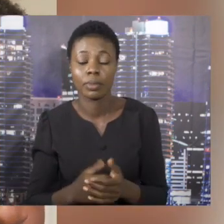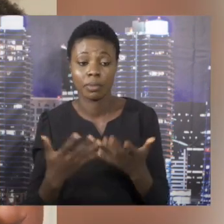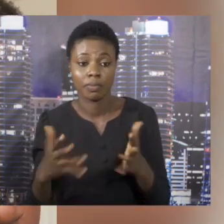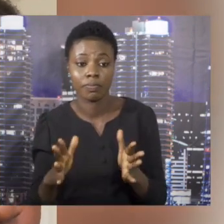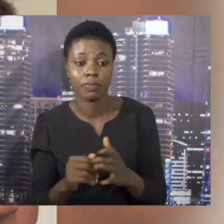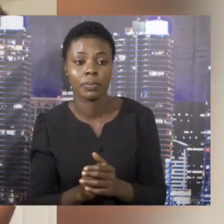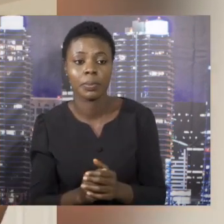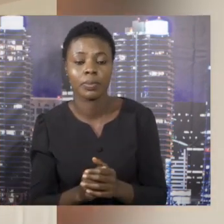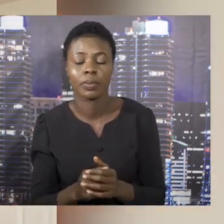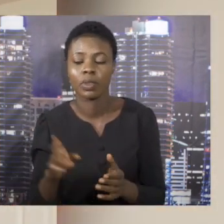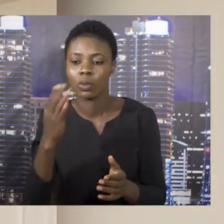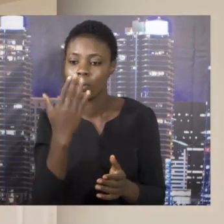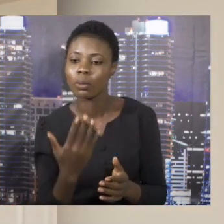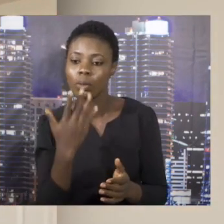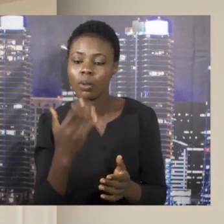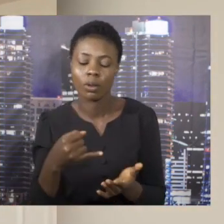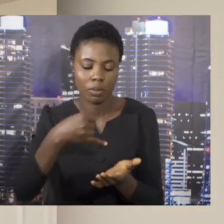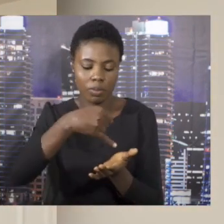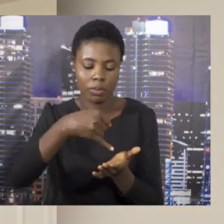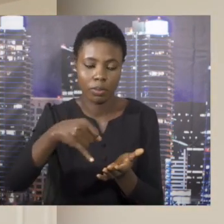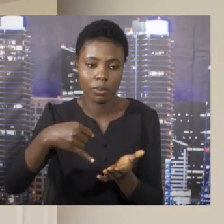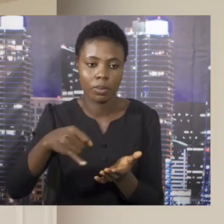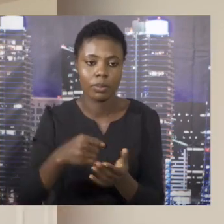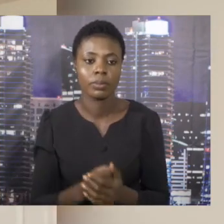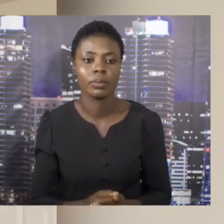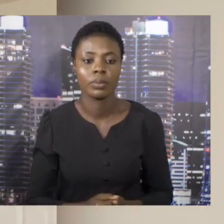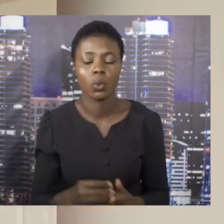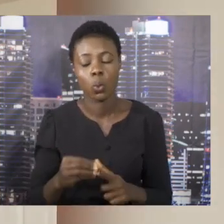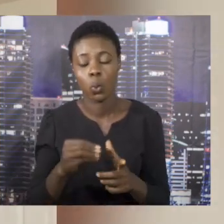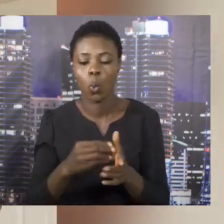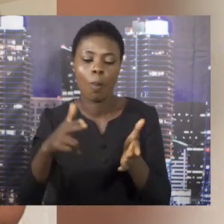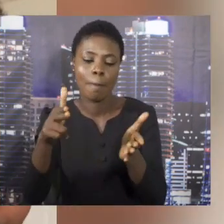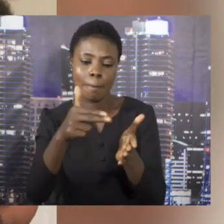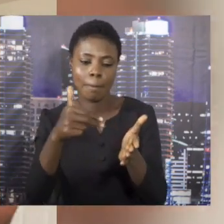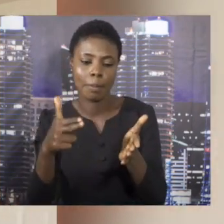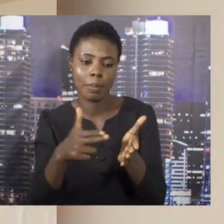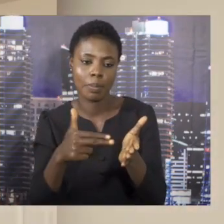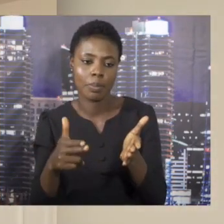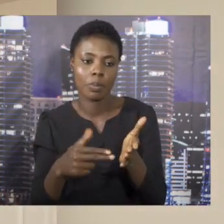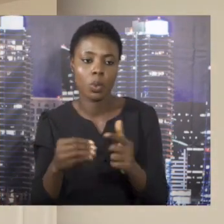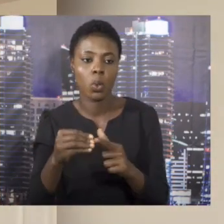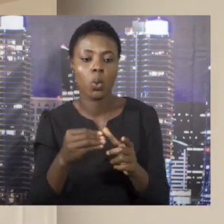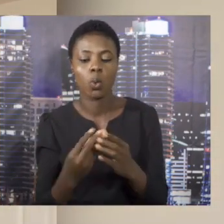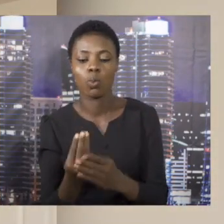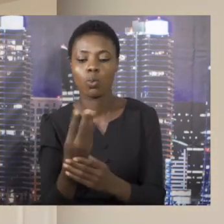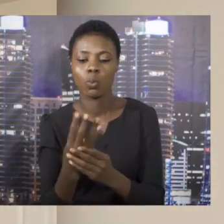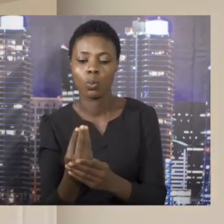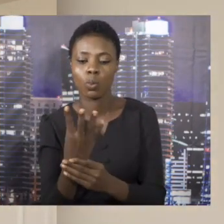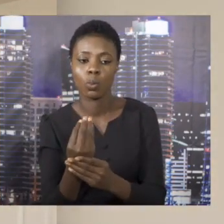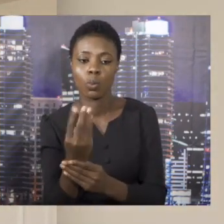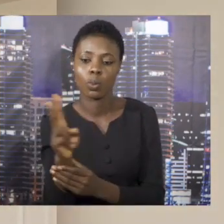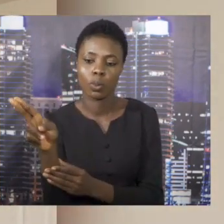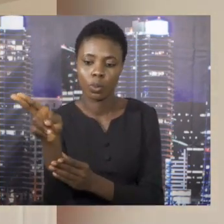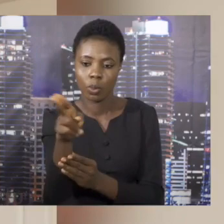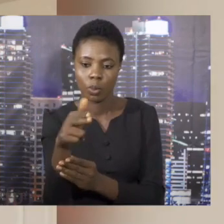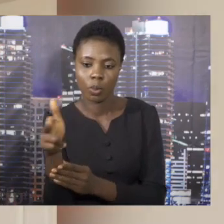can use your color pencils or acrylic paint brushes like this, and to use